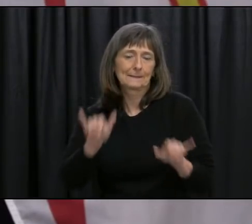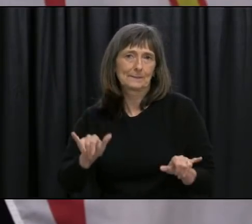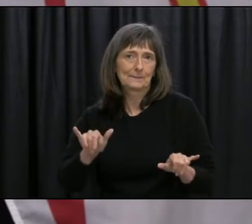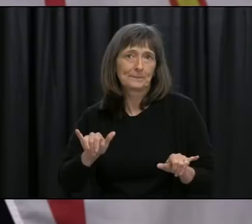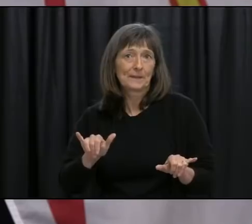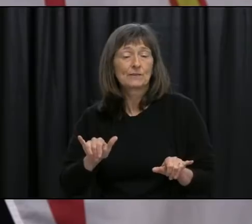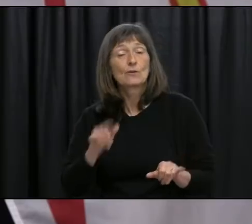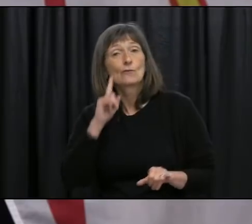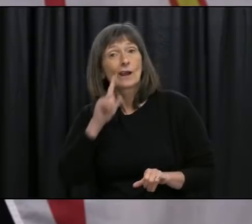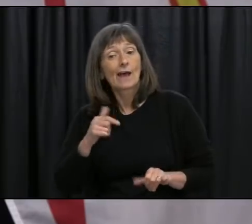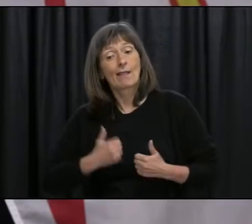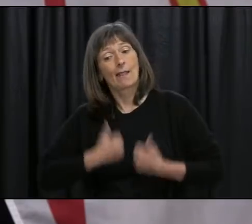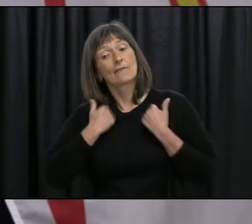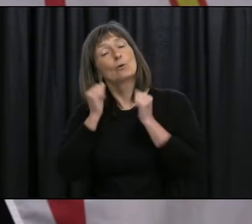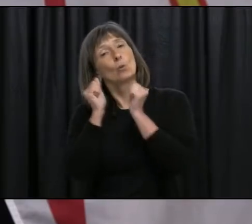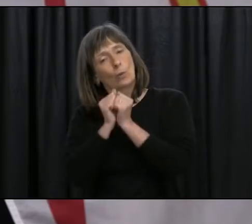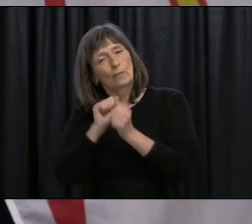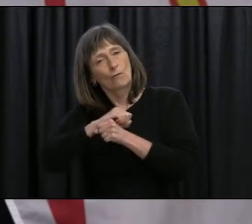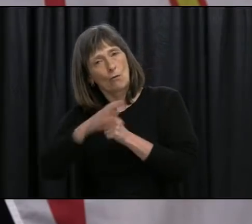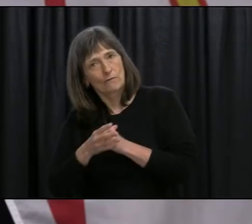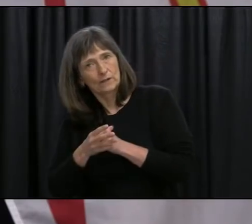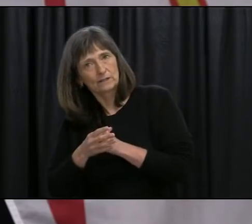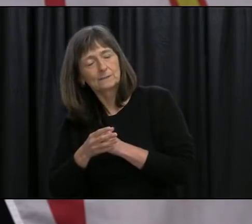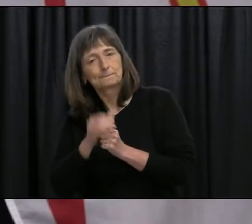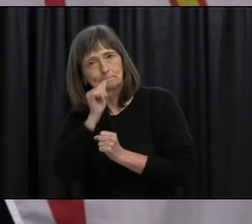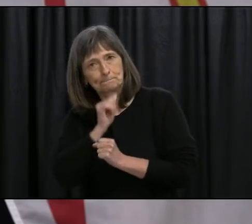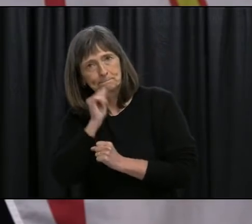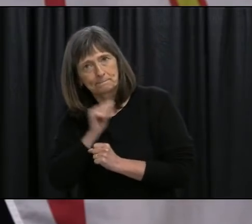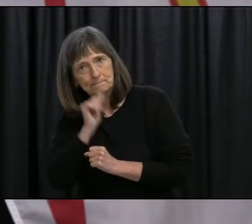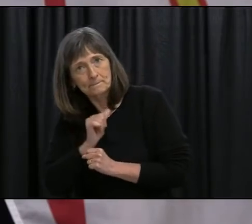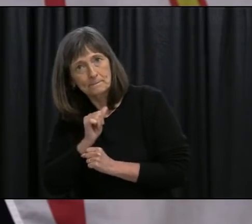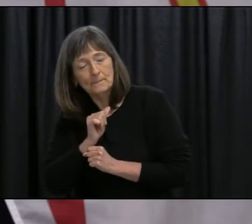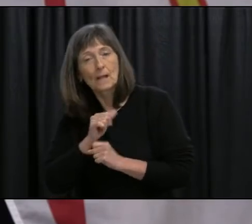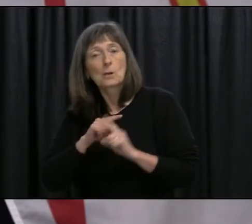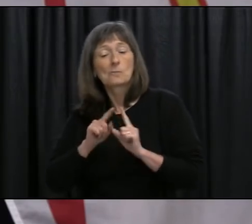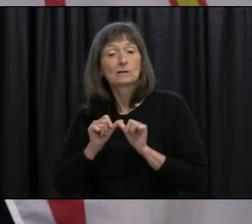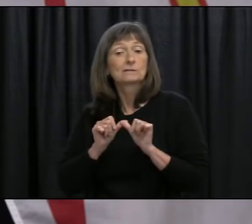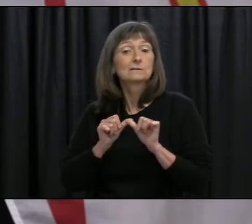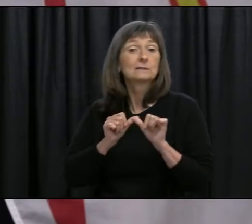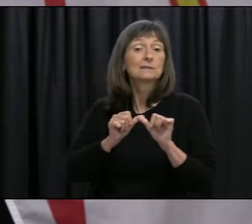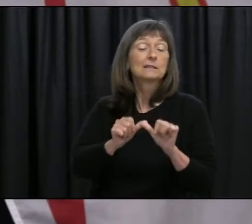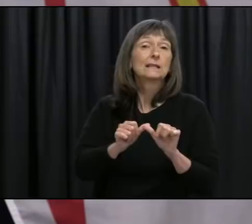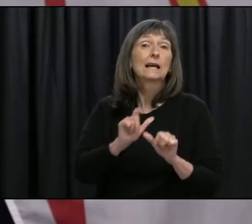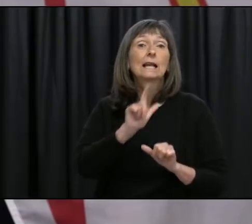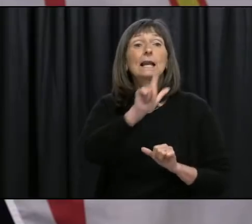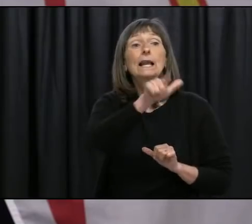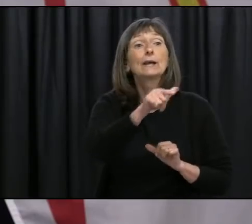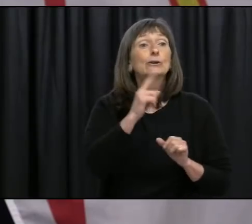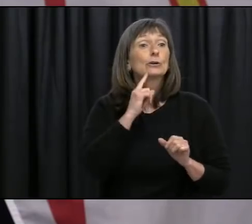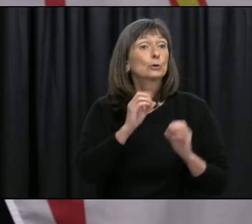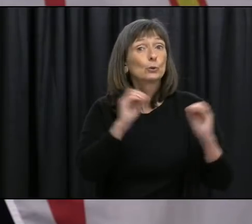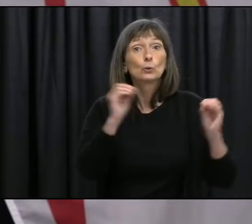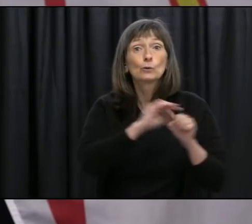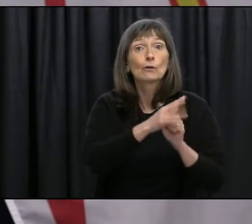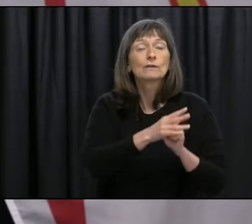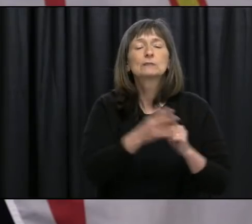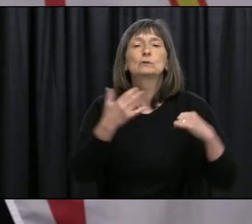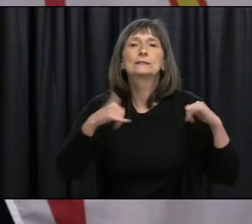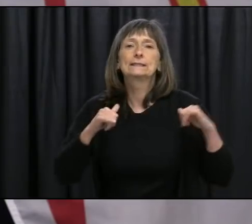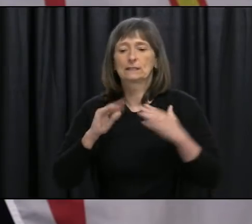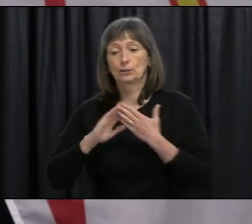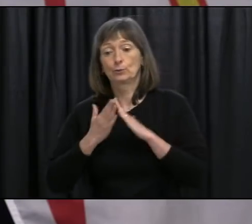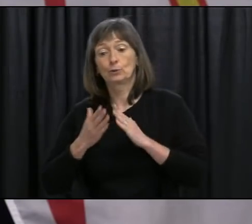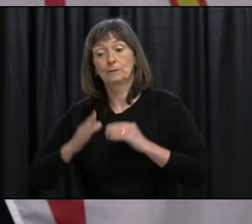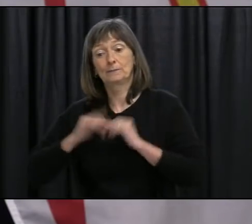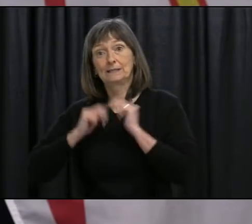shared respect, understanding, and a vision for a life without this virus will continue to protect, preserve, and strengthen our communities moving forward. We